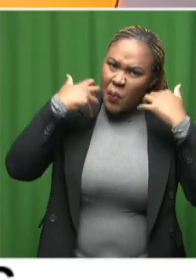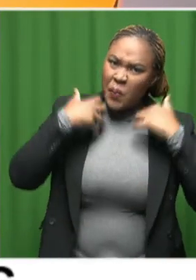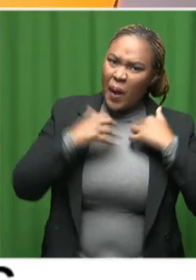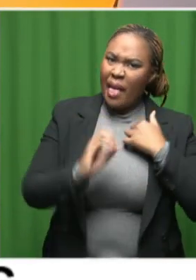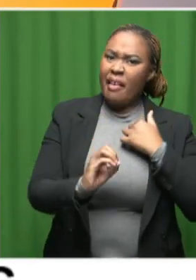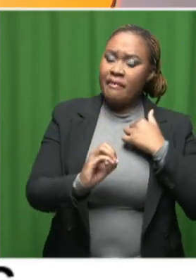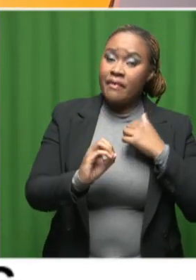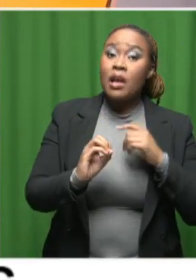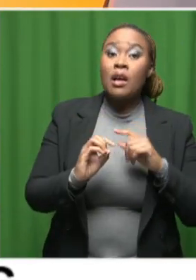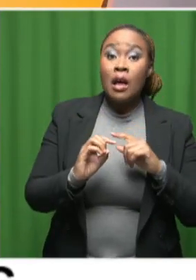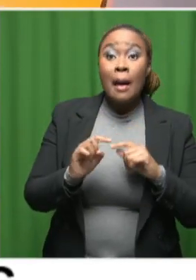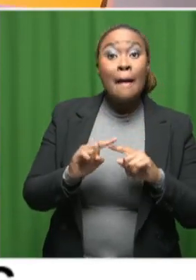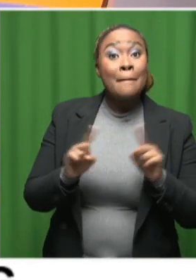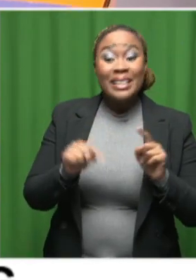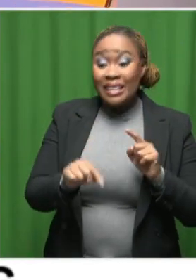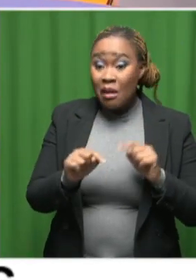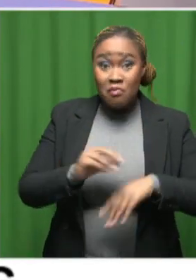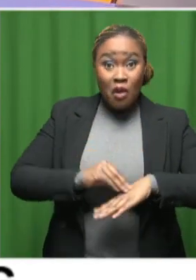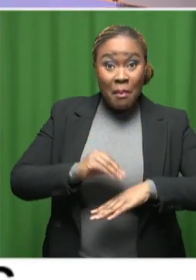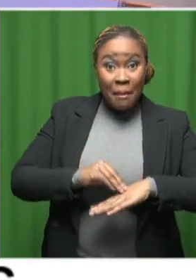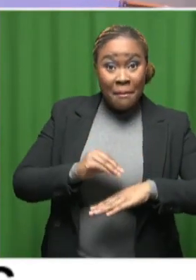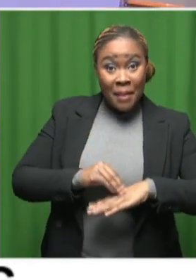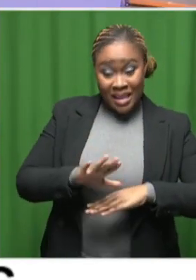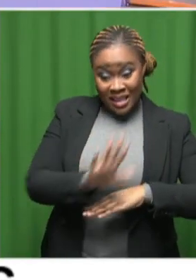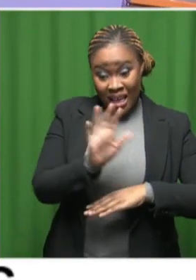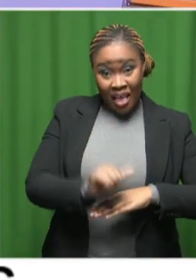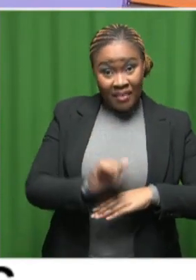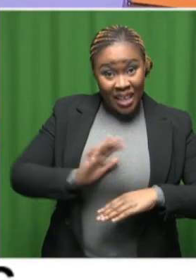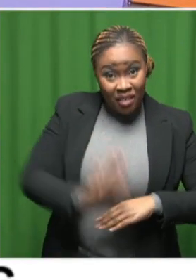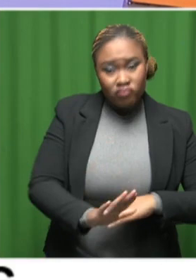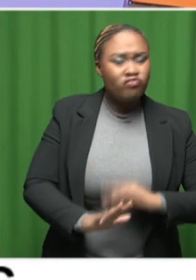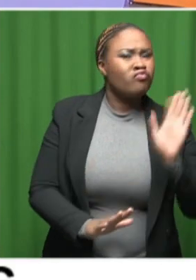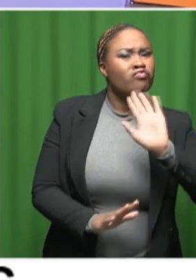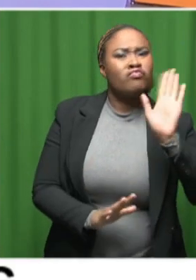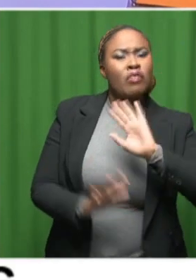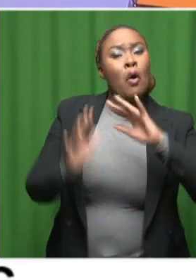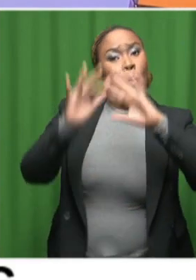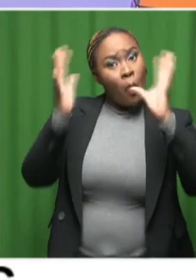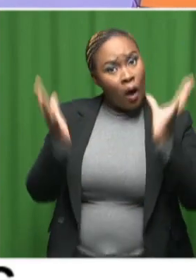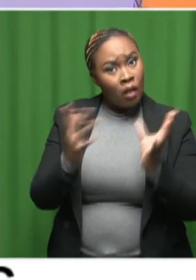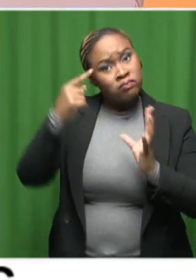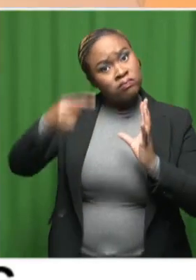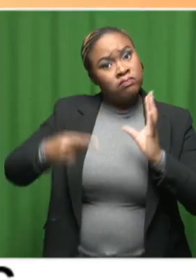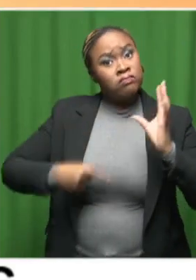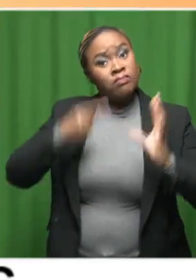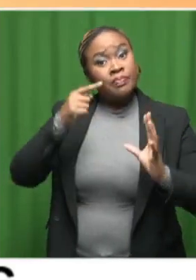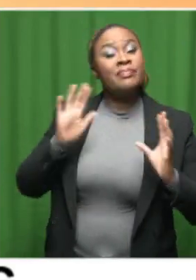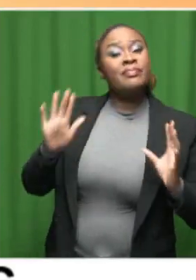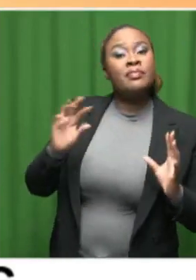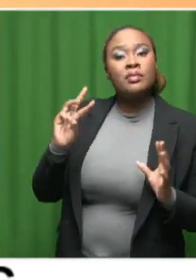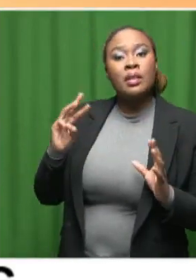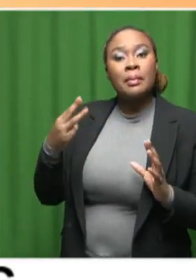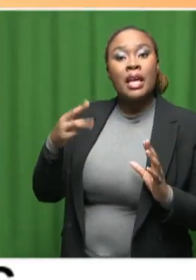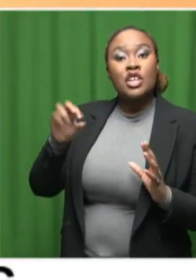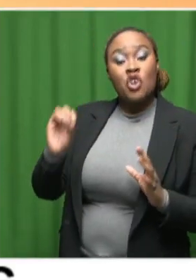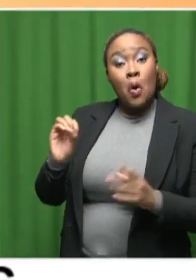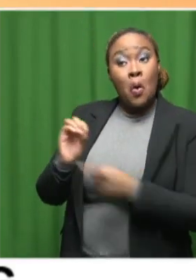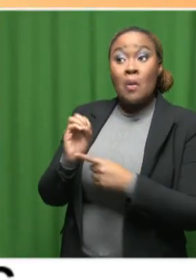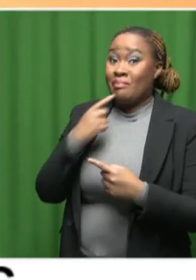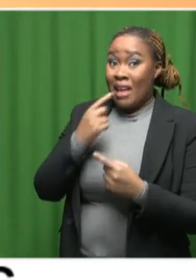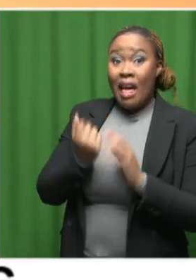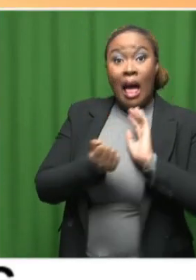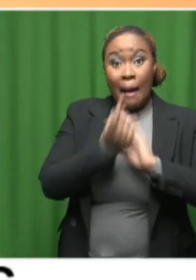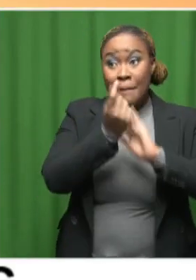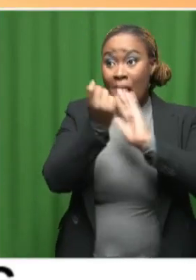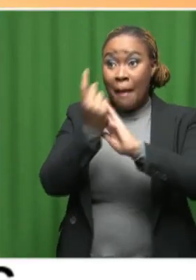that this is not only a South African problem, it's a global problem. Yeah. The WHO says that this could occur anytime between 10 and 50% of